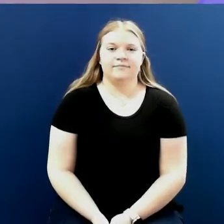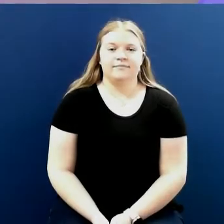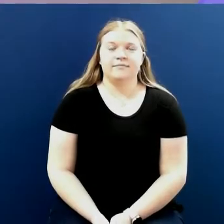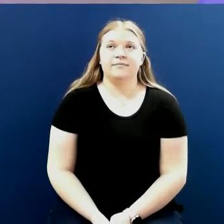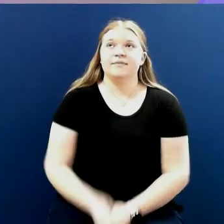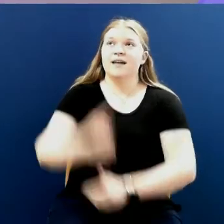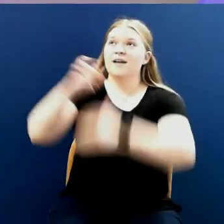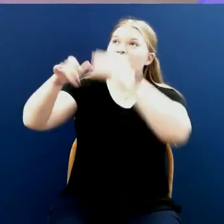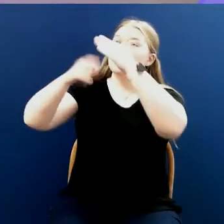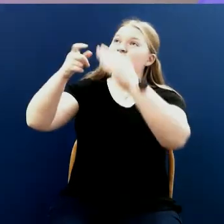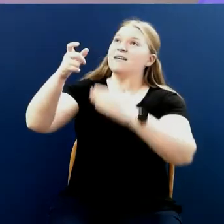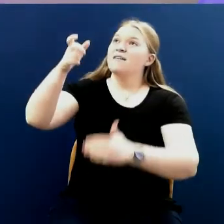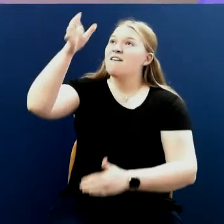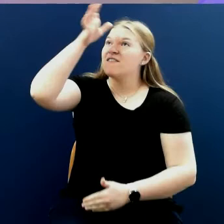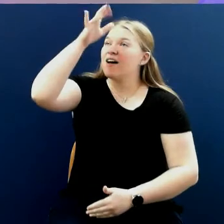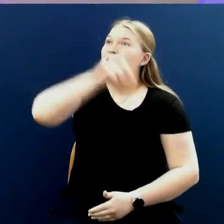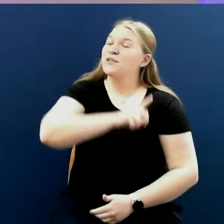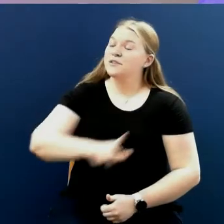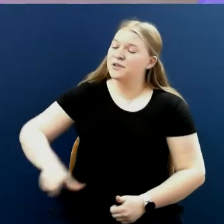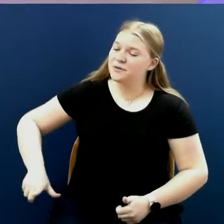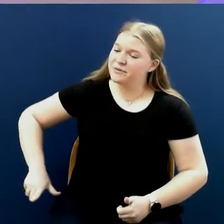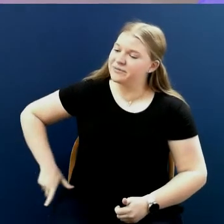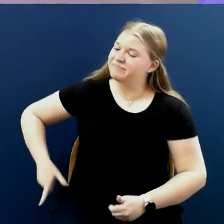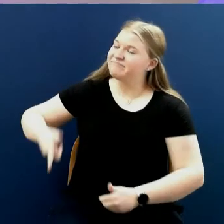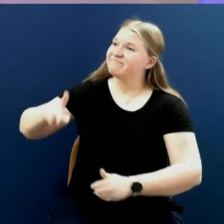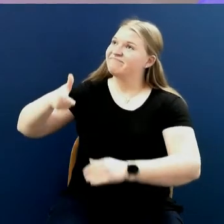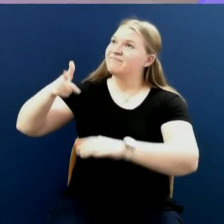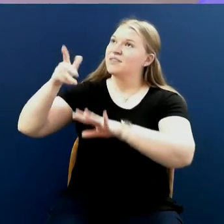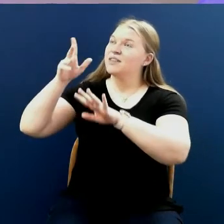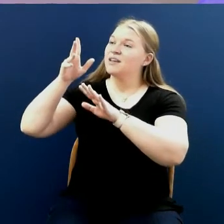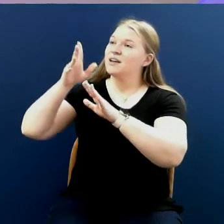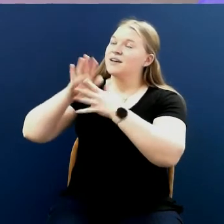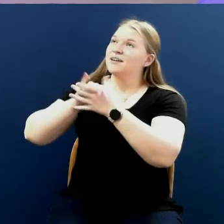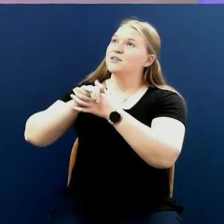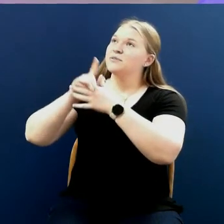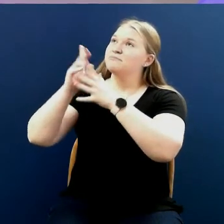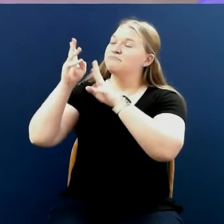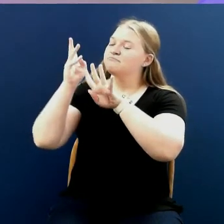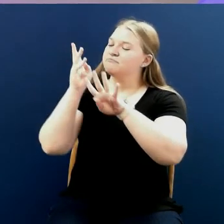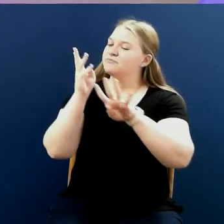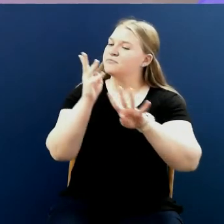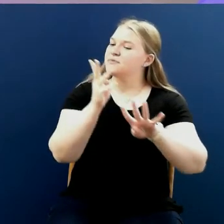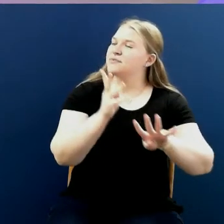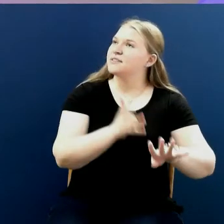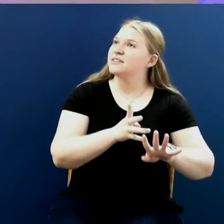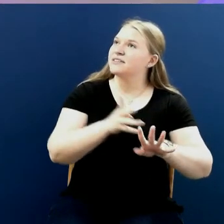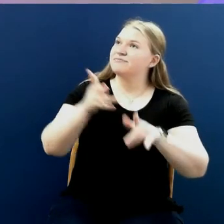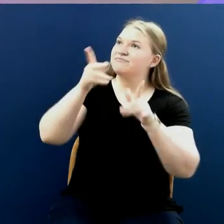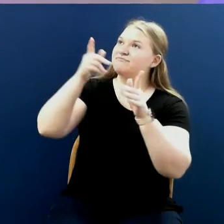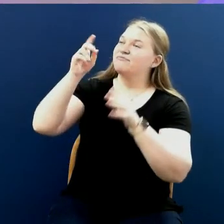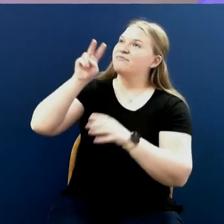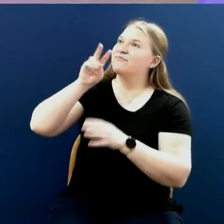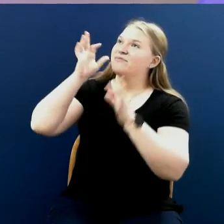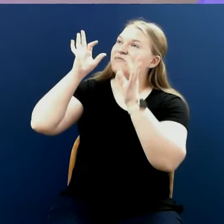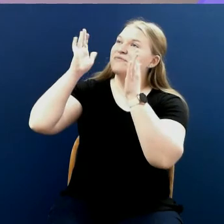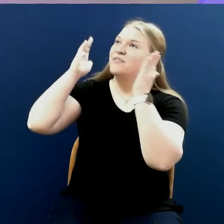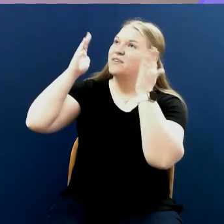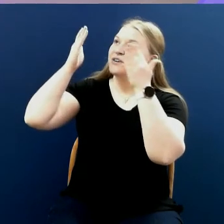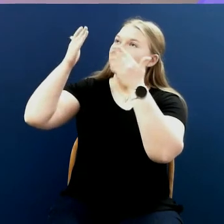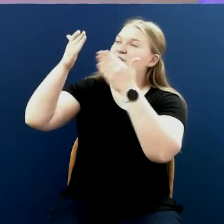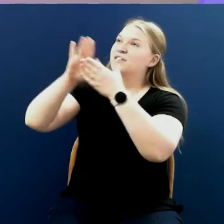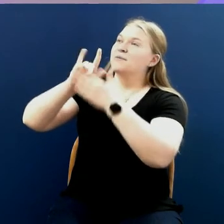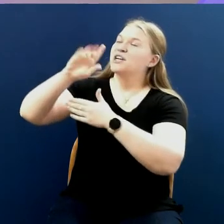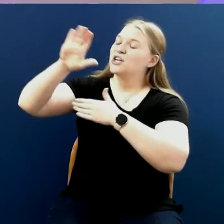Heavenly Father, Lord, as we tune out for the evening, Lord, I pray that it would be your power